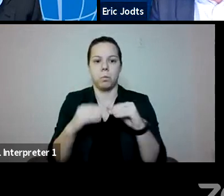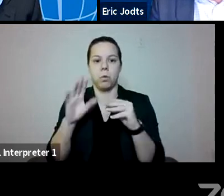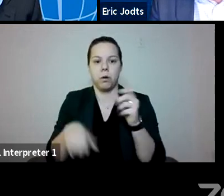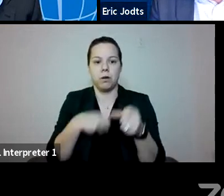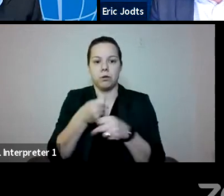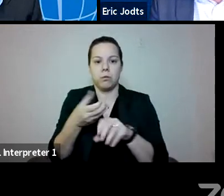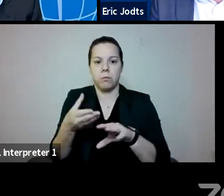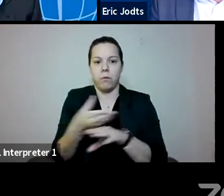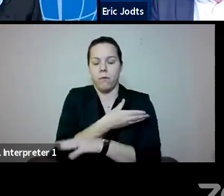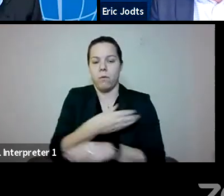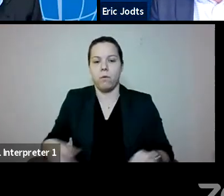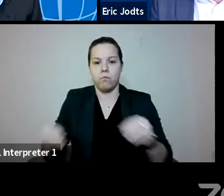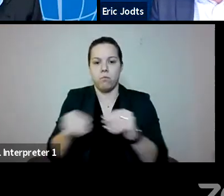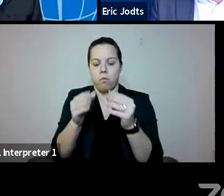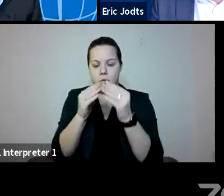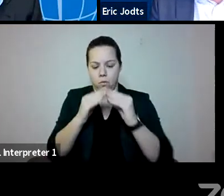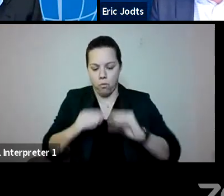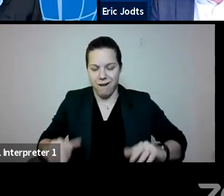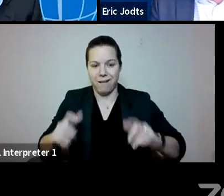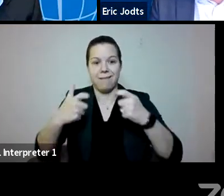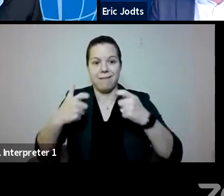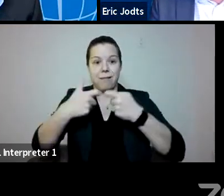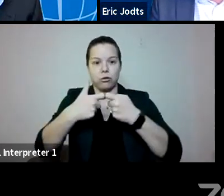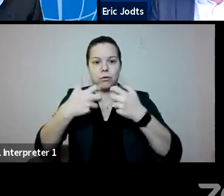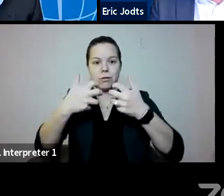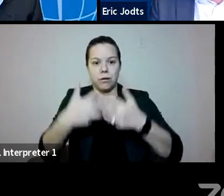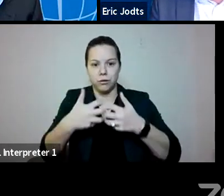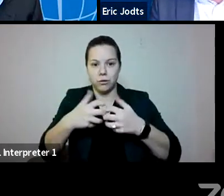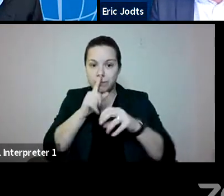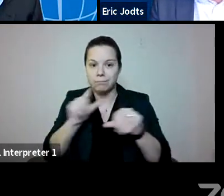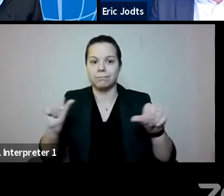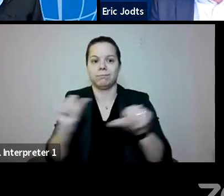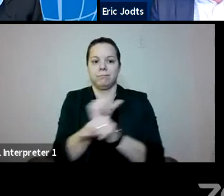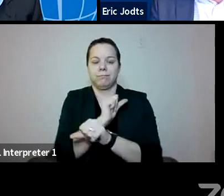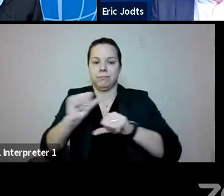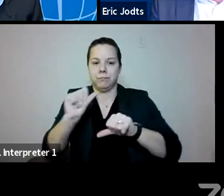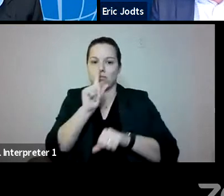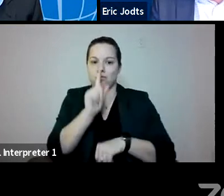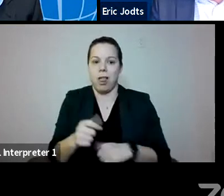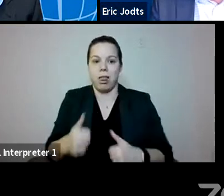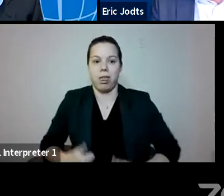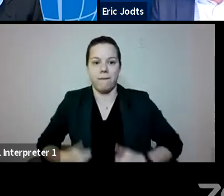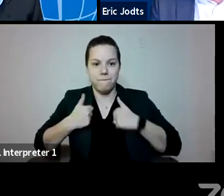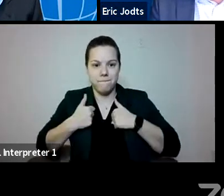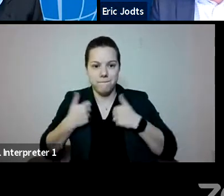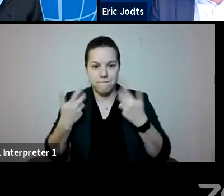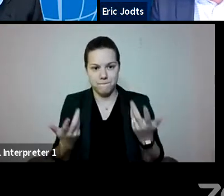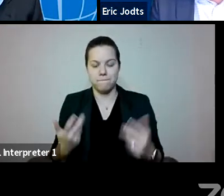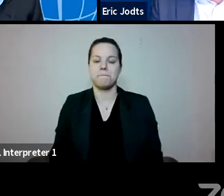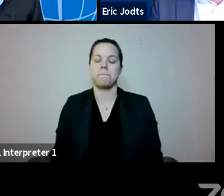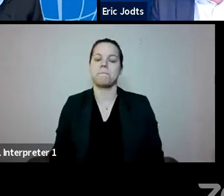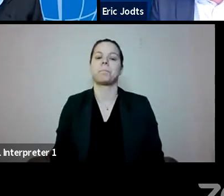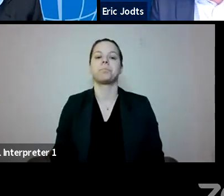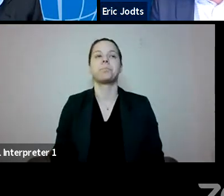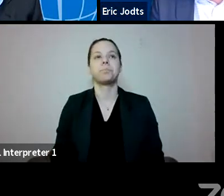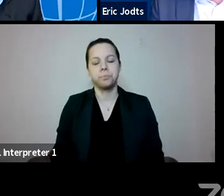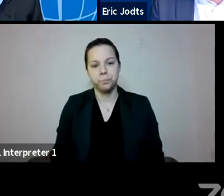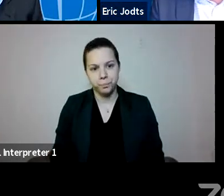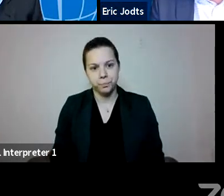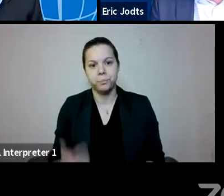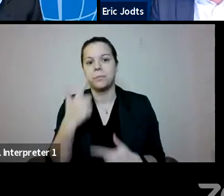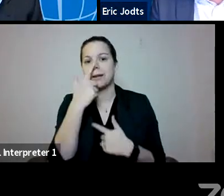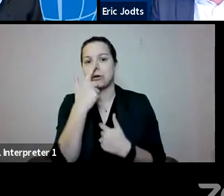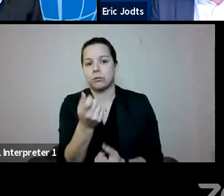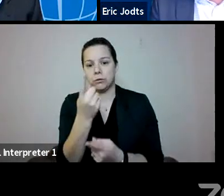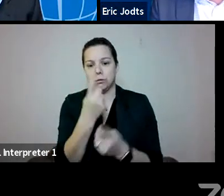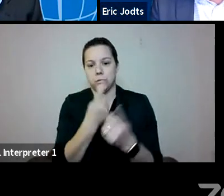before quieter electric engines are a viable reality? That's an interesting question.